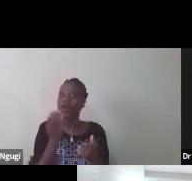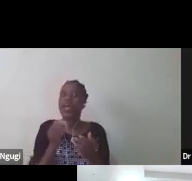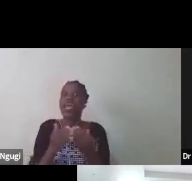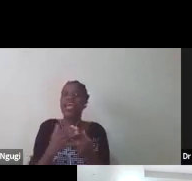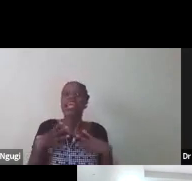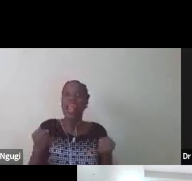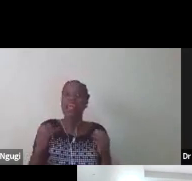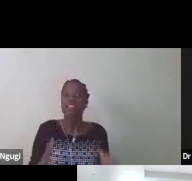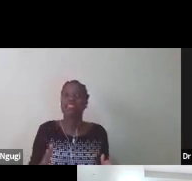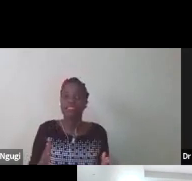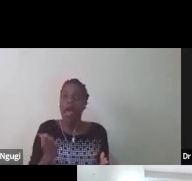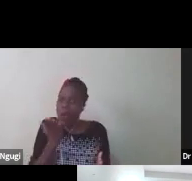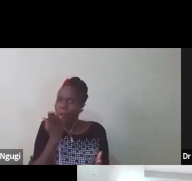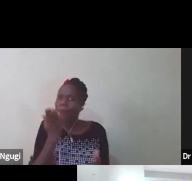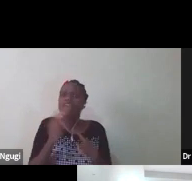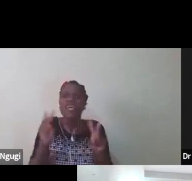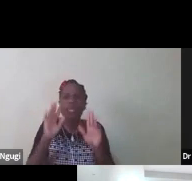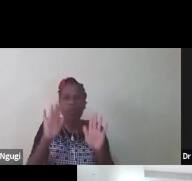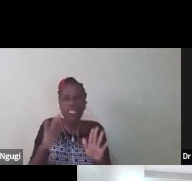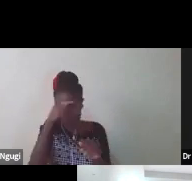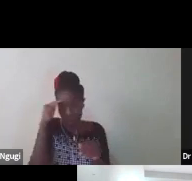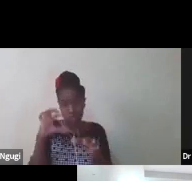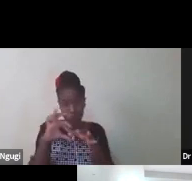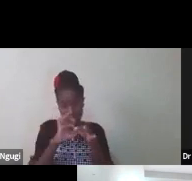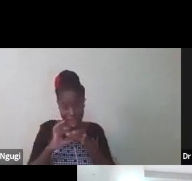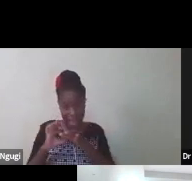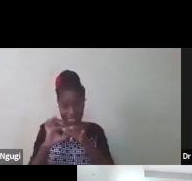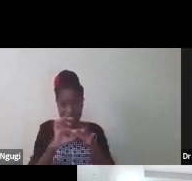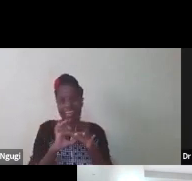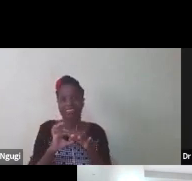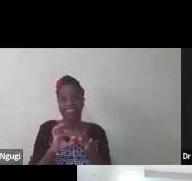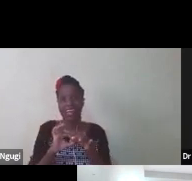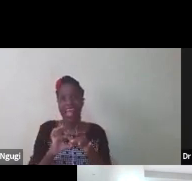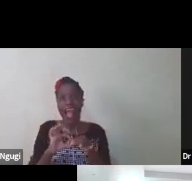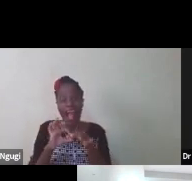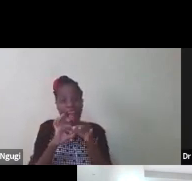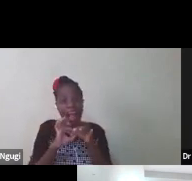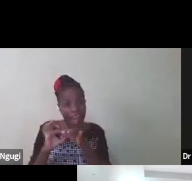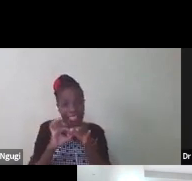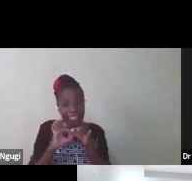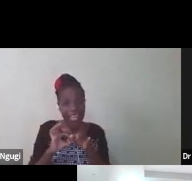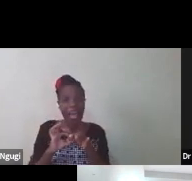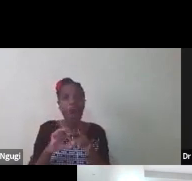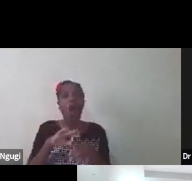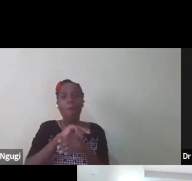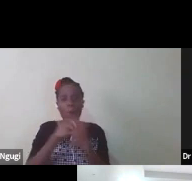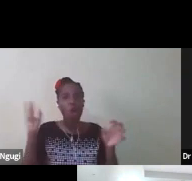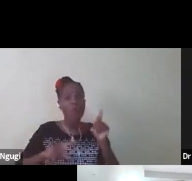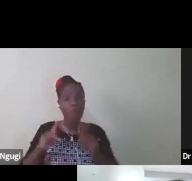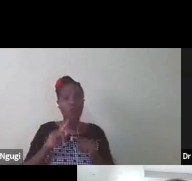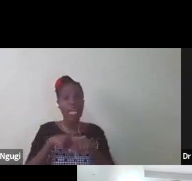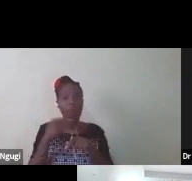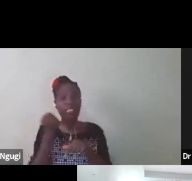healers. They are part of our cultural system, and so you can't do away with them. People will go there at all costs. So if